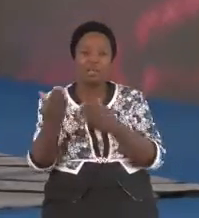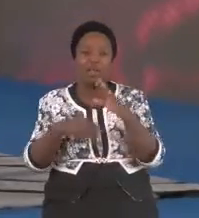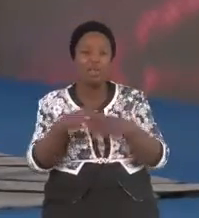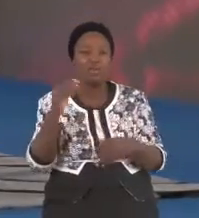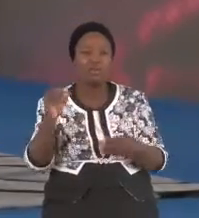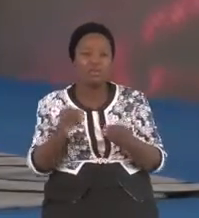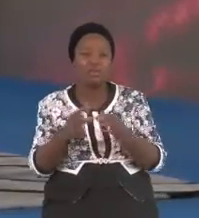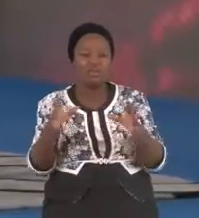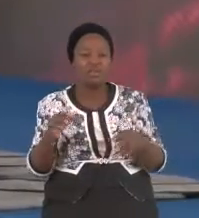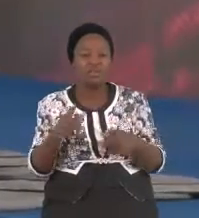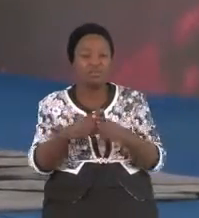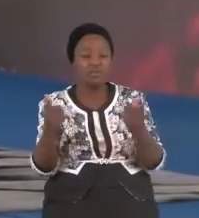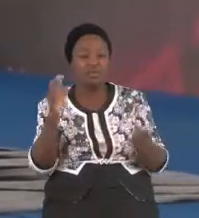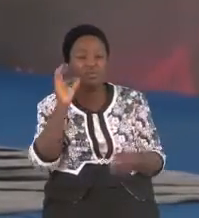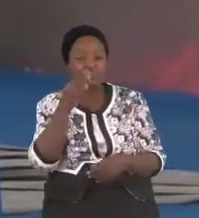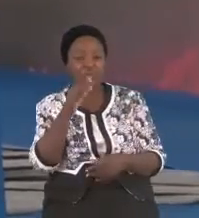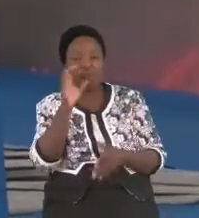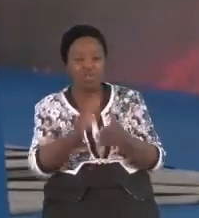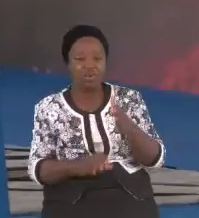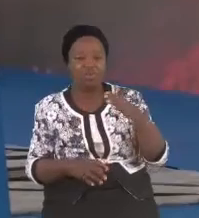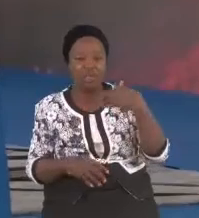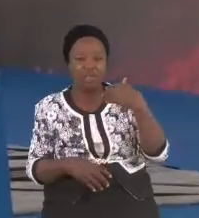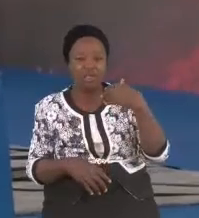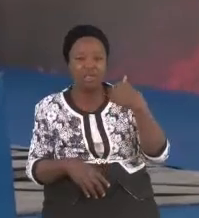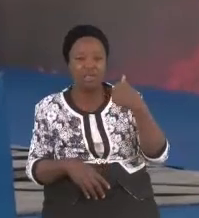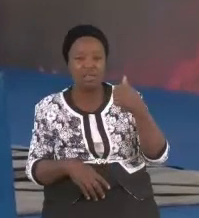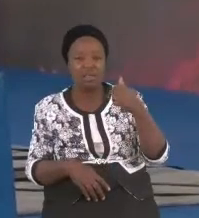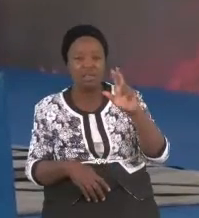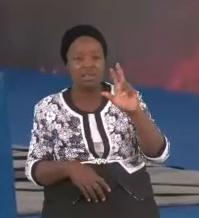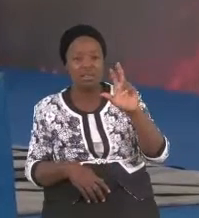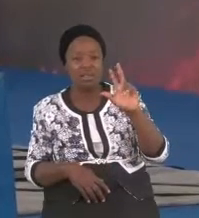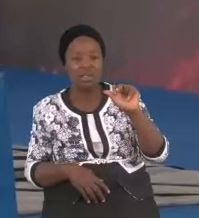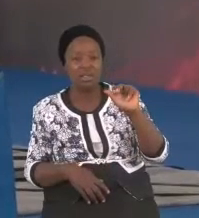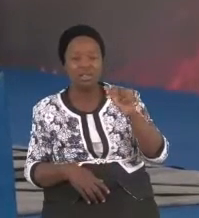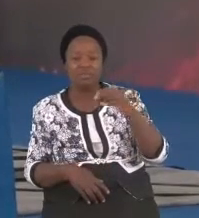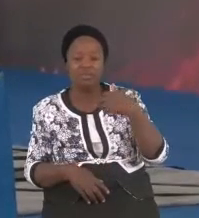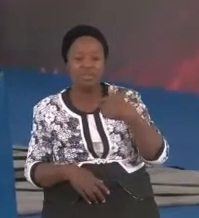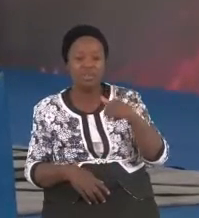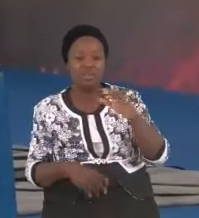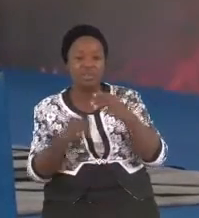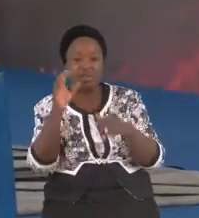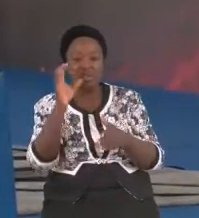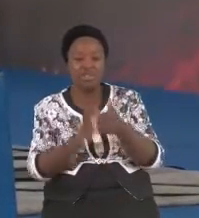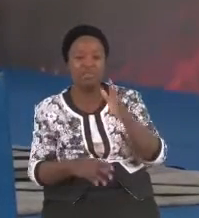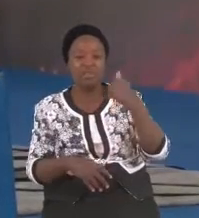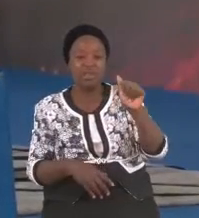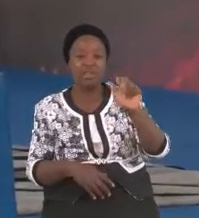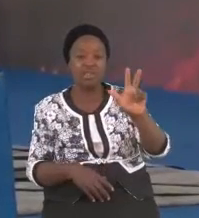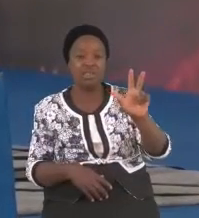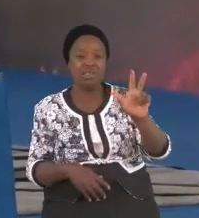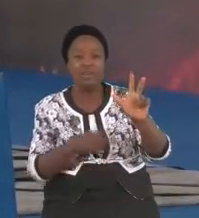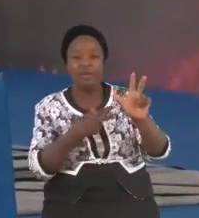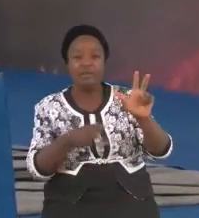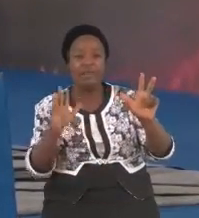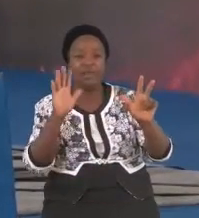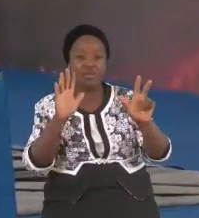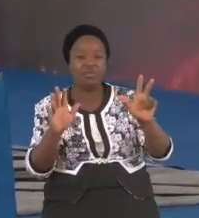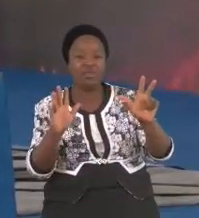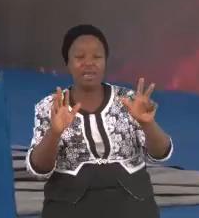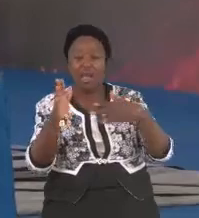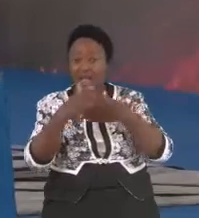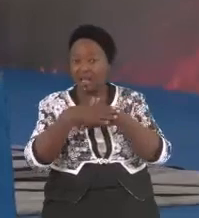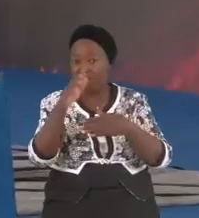13 13 verse 5 after that he poured water